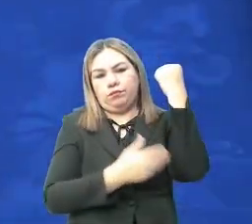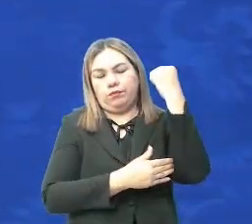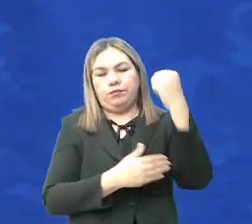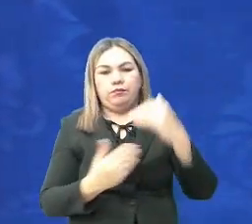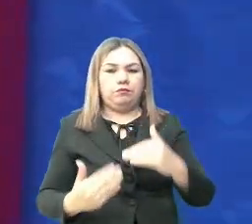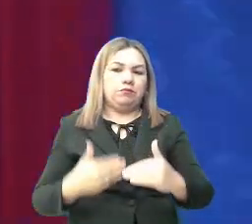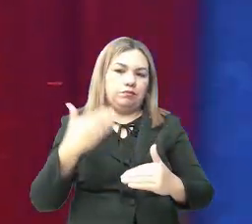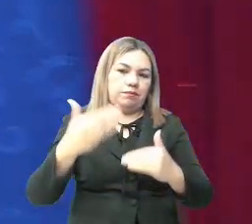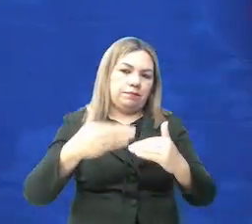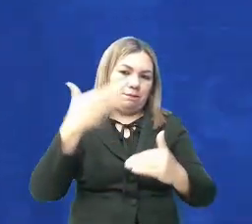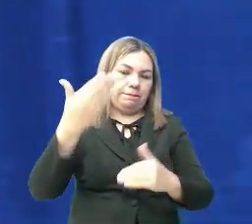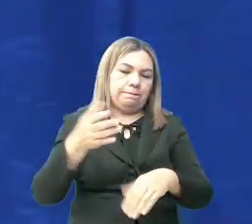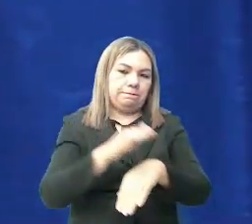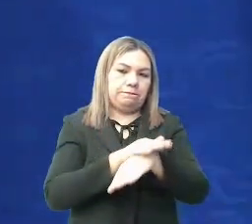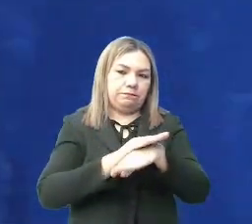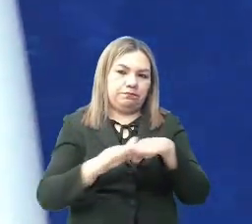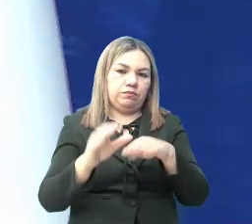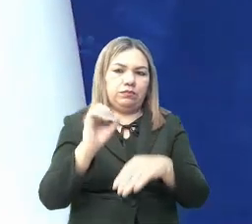people that's united,